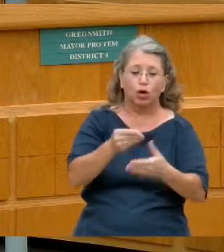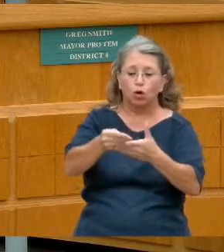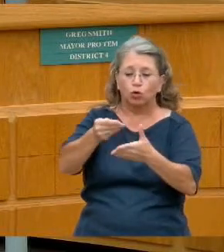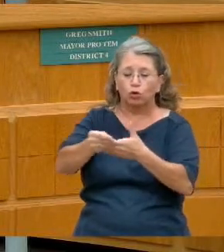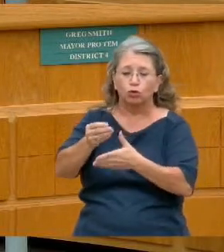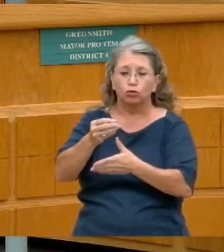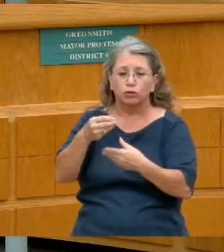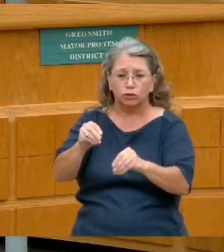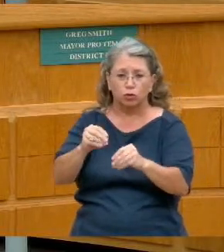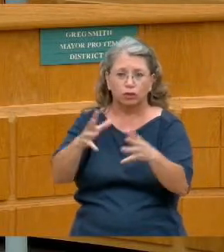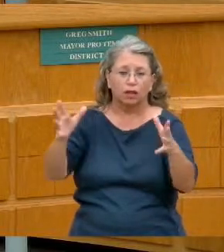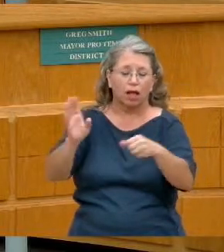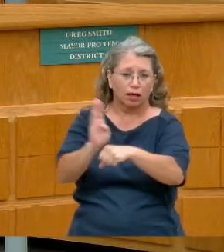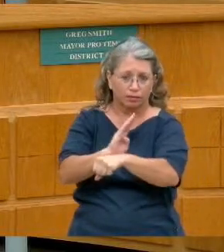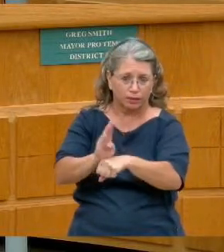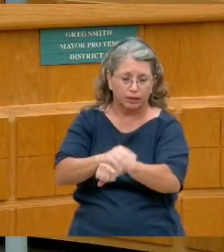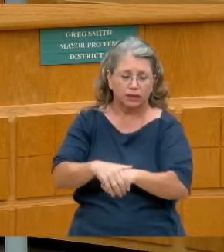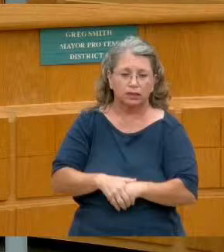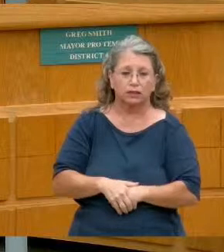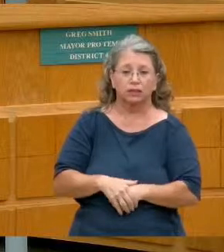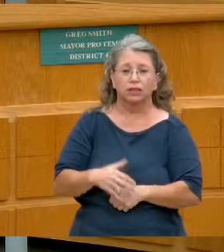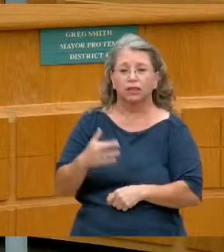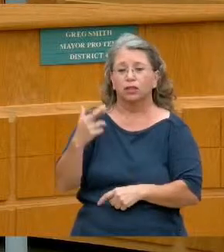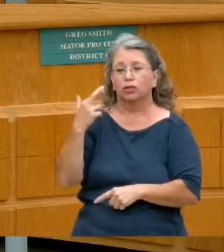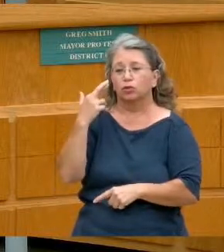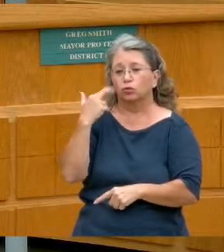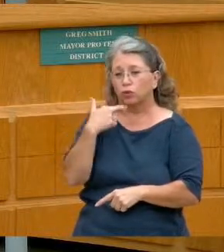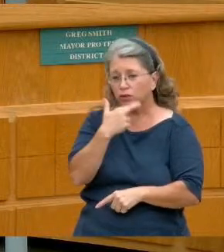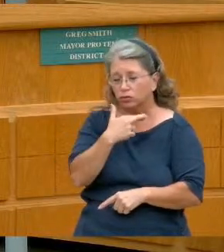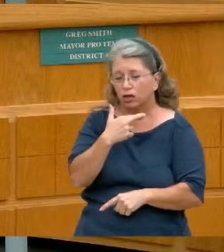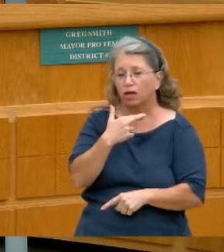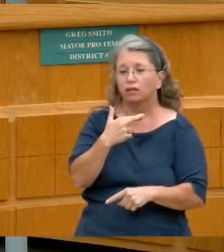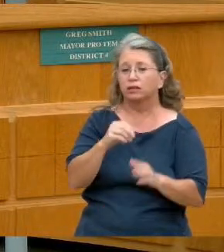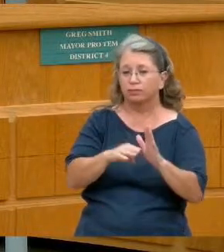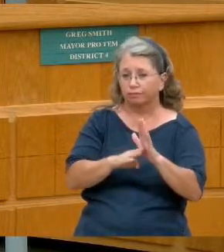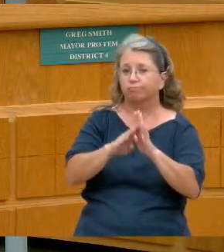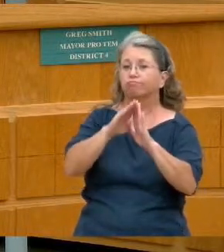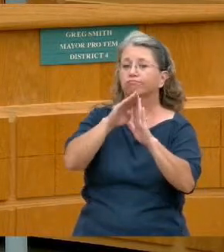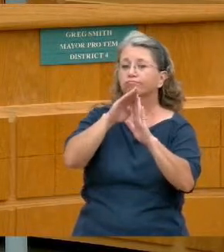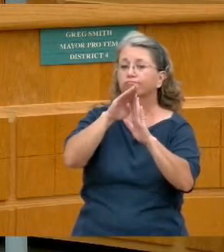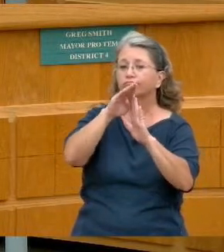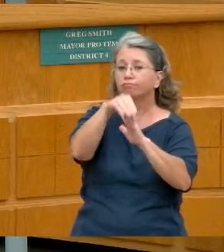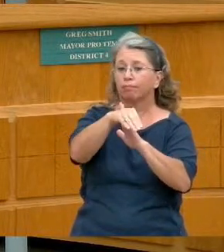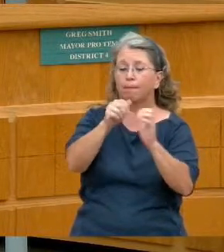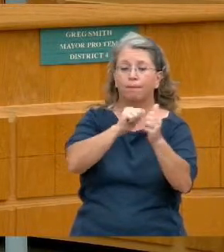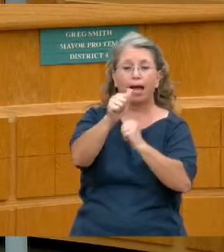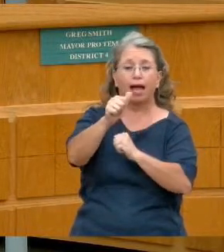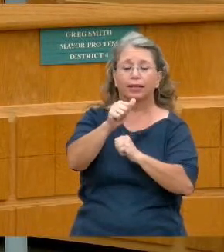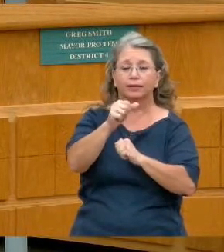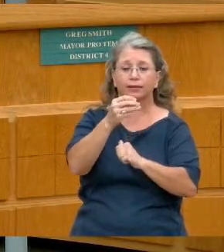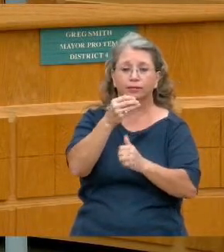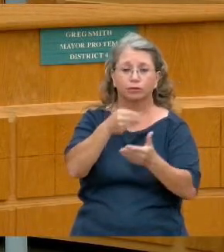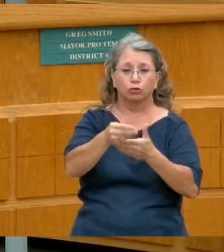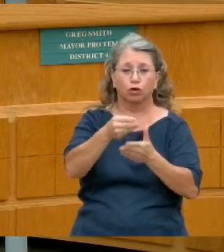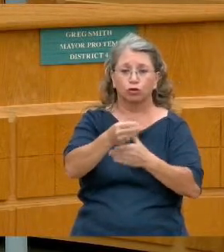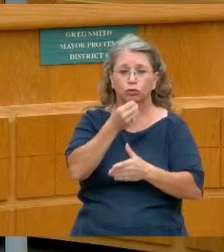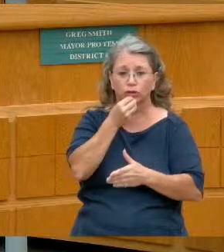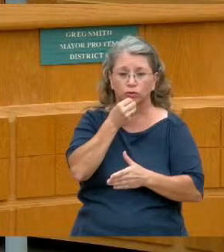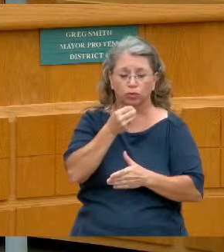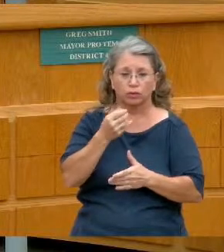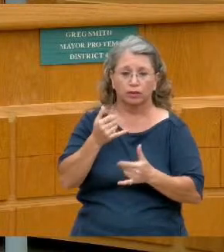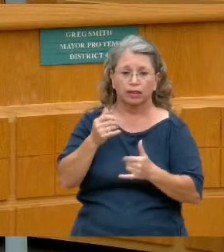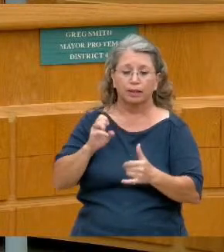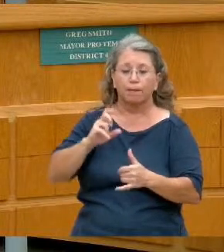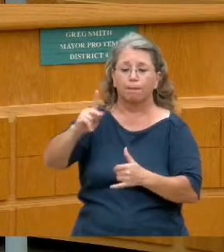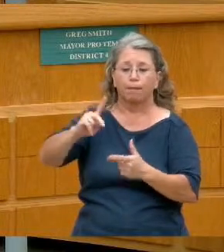as essential places. Restaurants have eclipsed grocery stores now in terms of progression back to